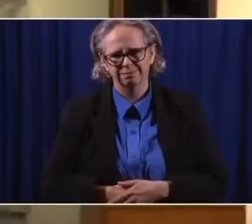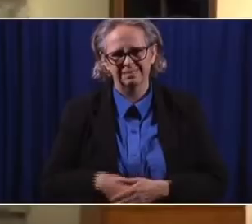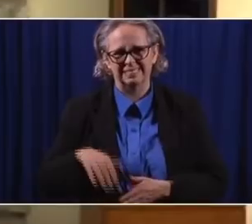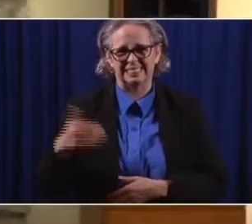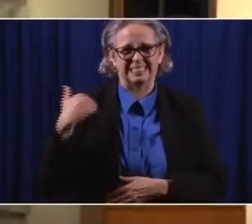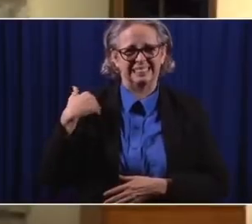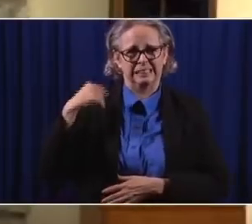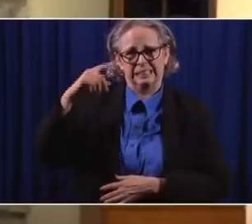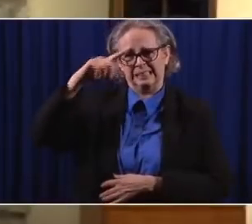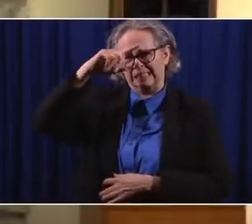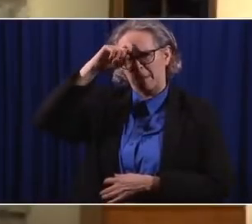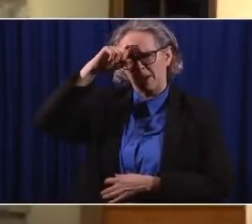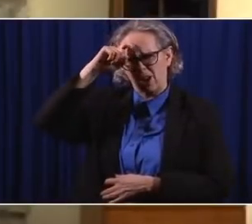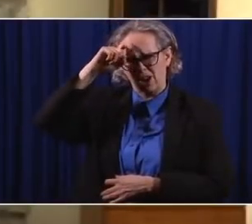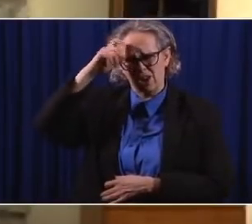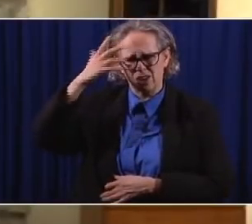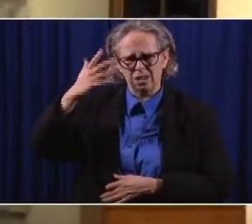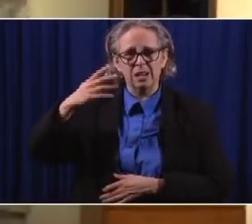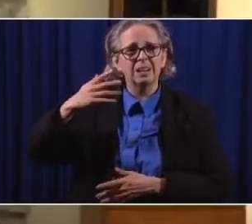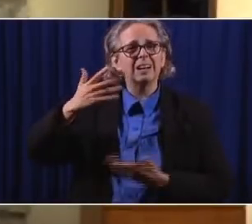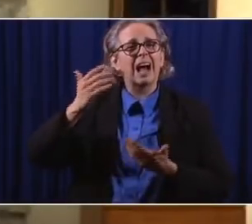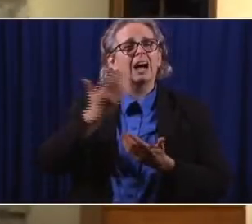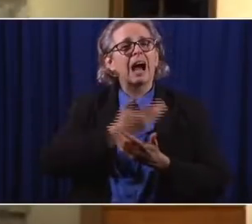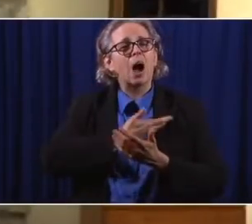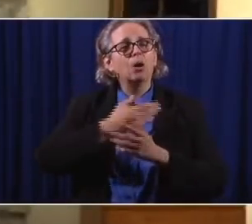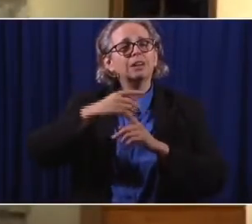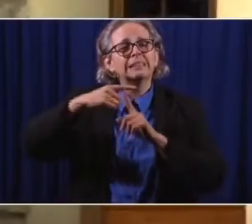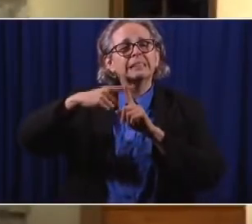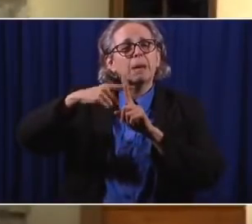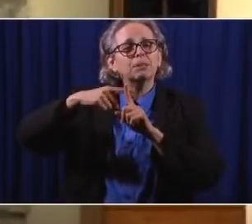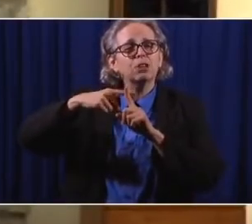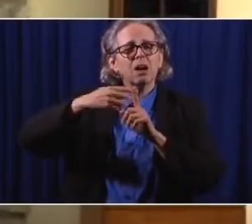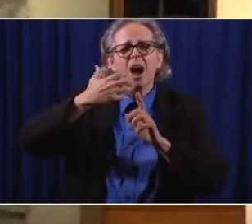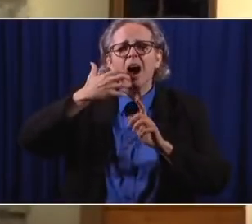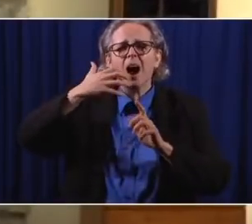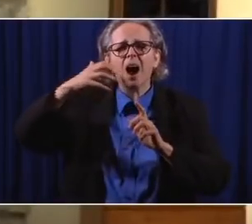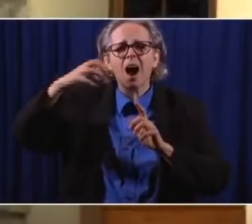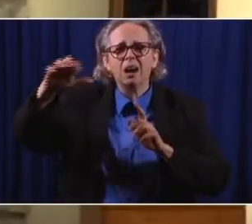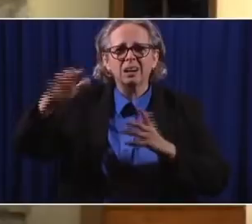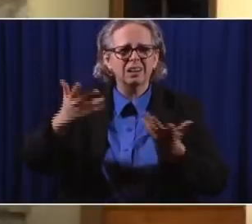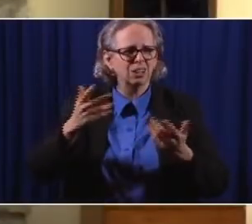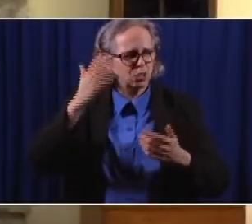increasingly hot, a factory allowed its workers to remove face coverings.